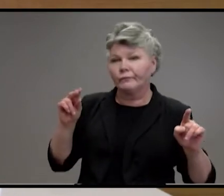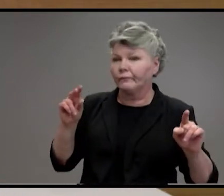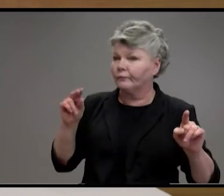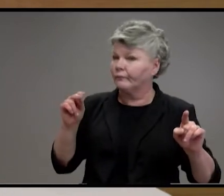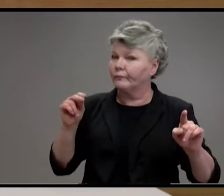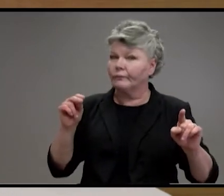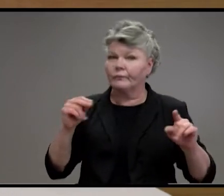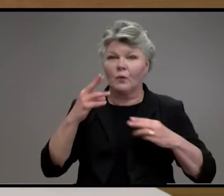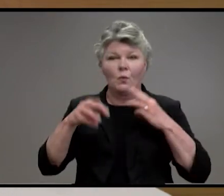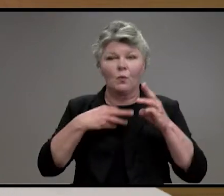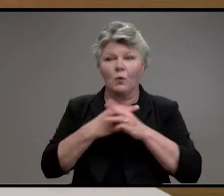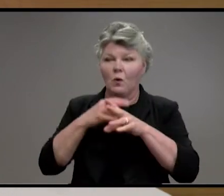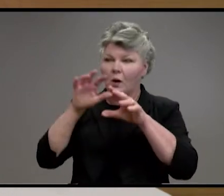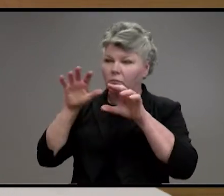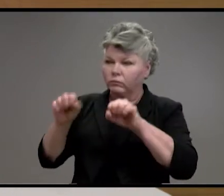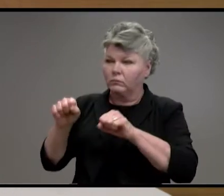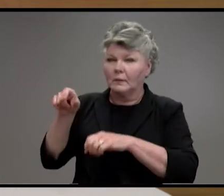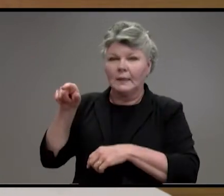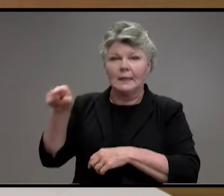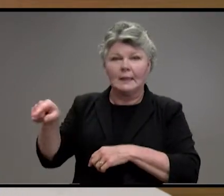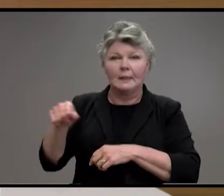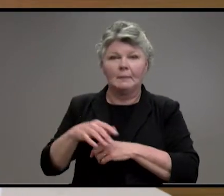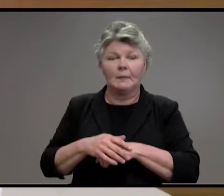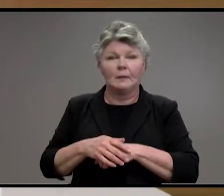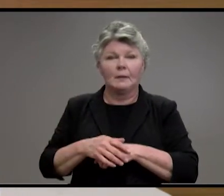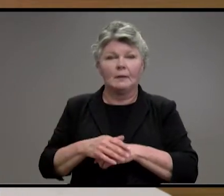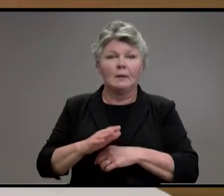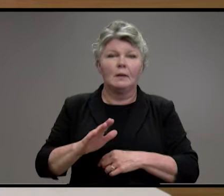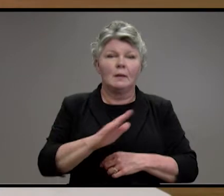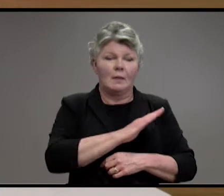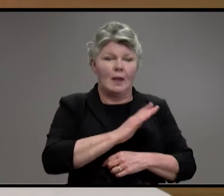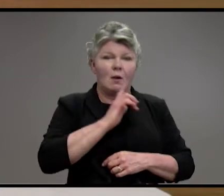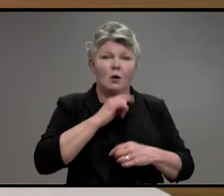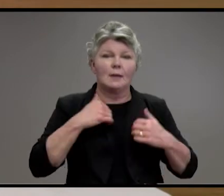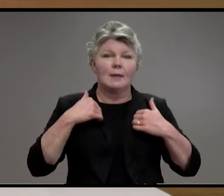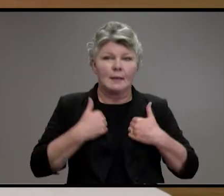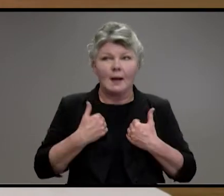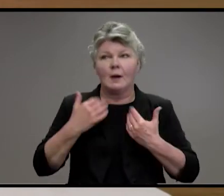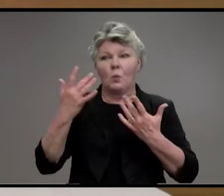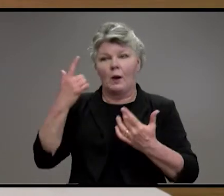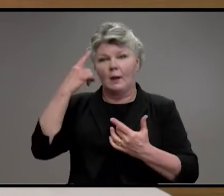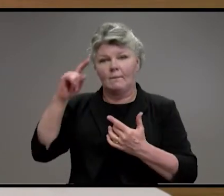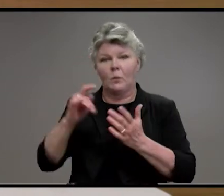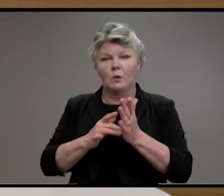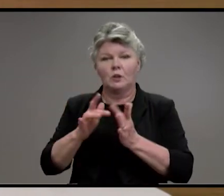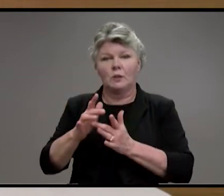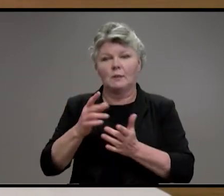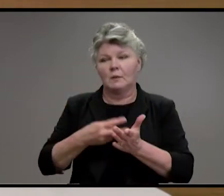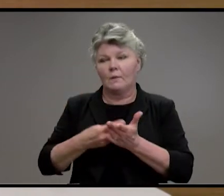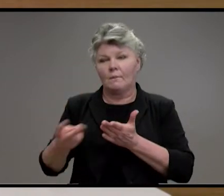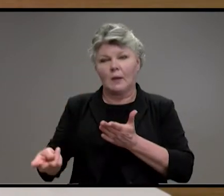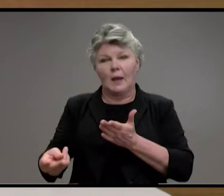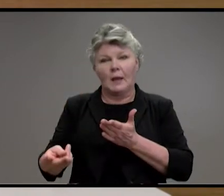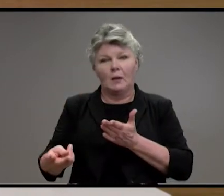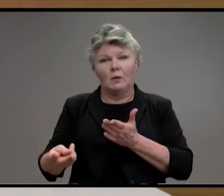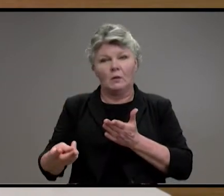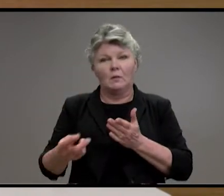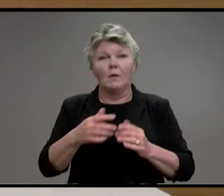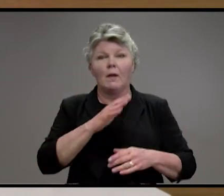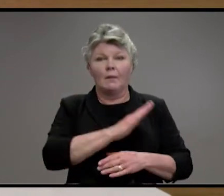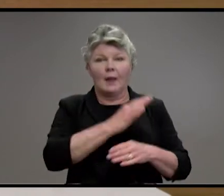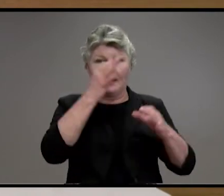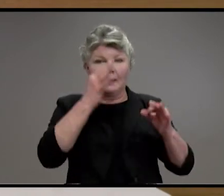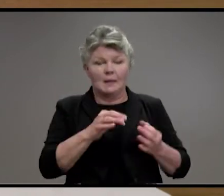world has gone after him." They are tired of waiting for Jesus' downfall. They decide to write the end of his